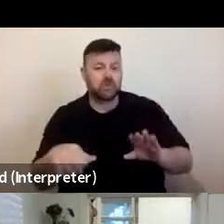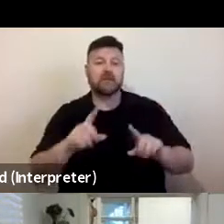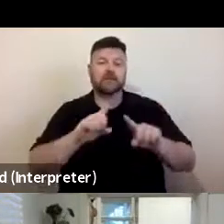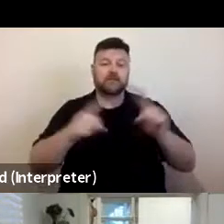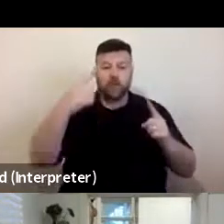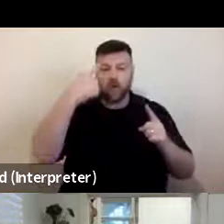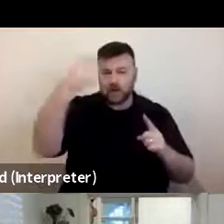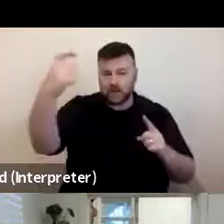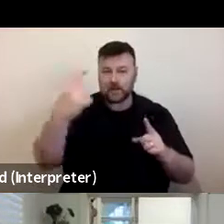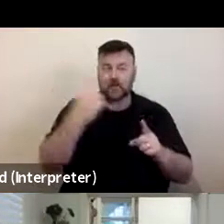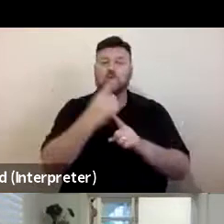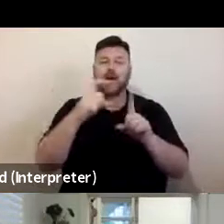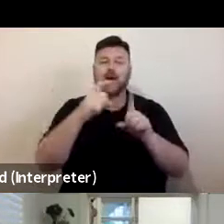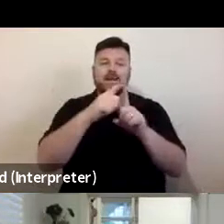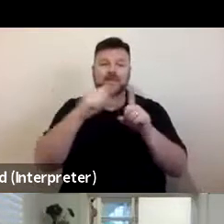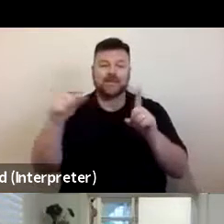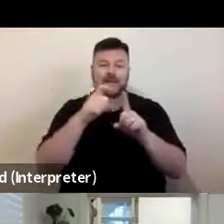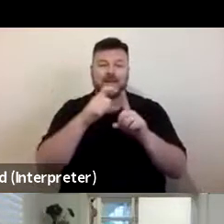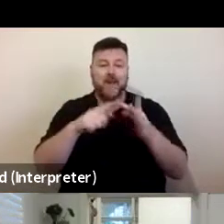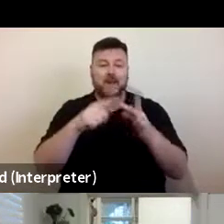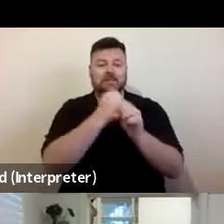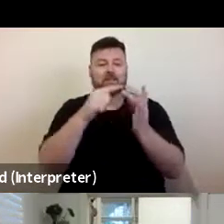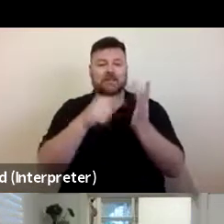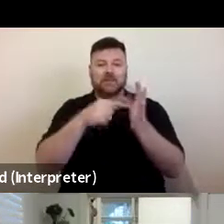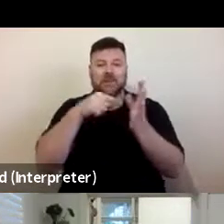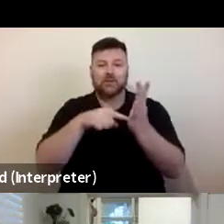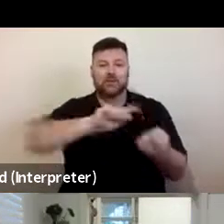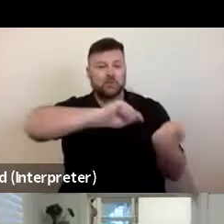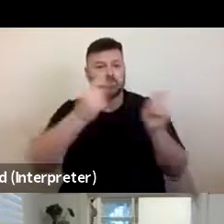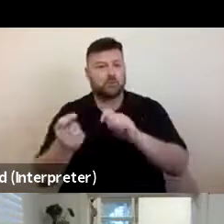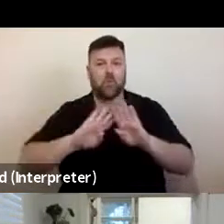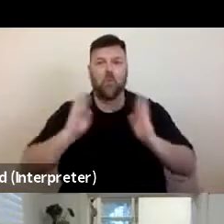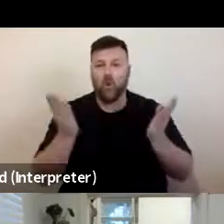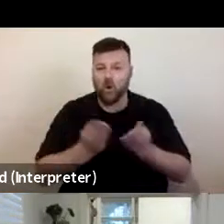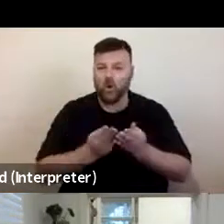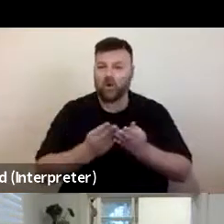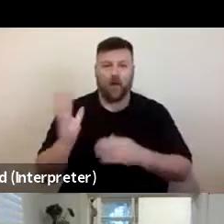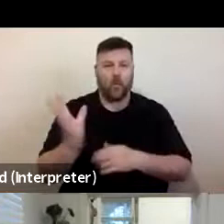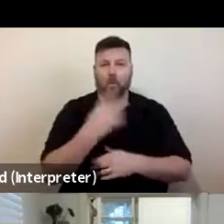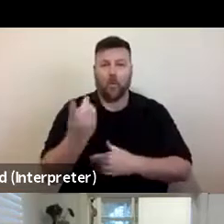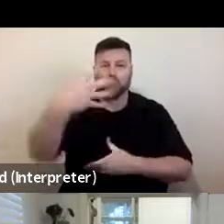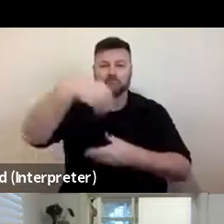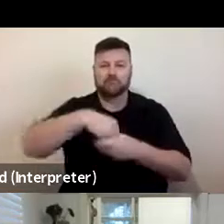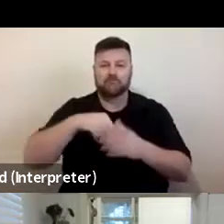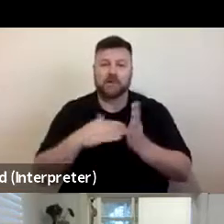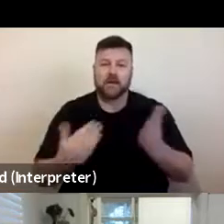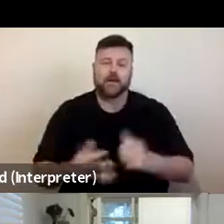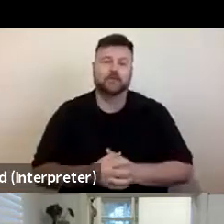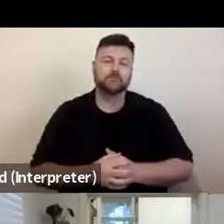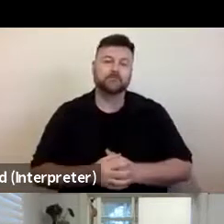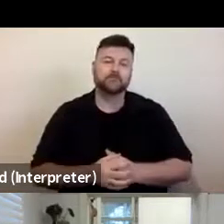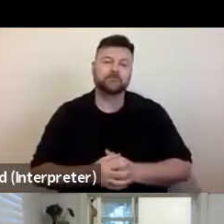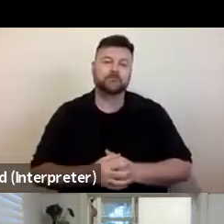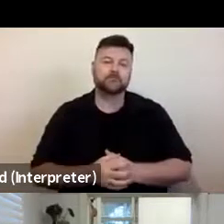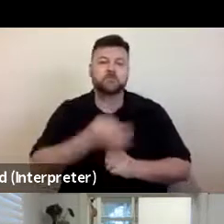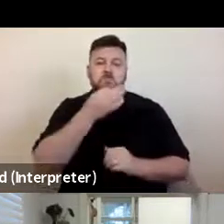the digital evolution that we're all contributing to and part of. So just a little housekeeping, I guess, again, before